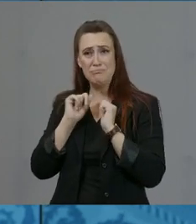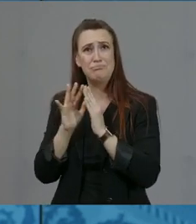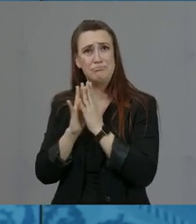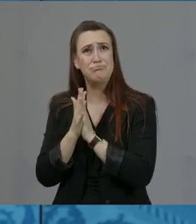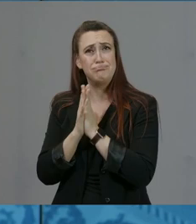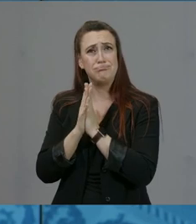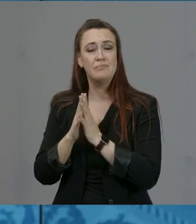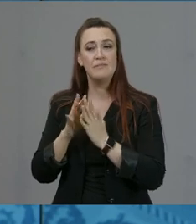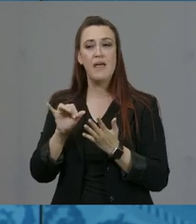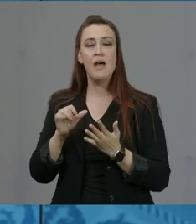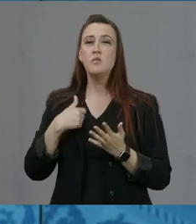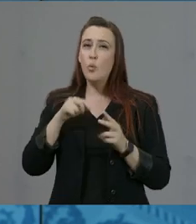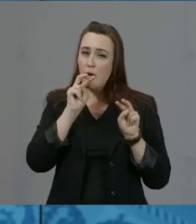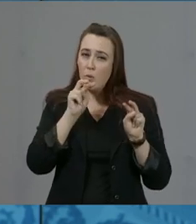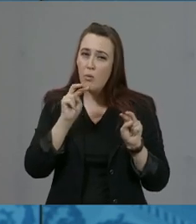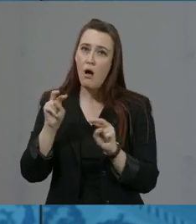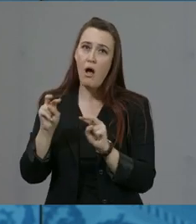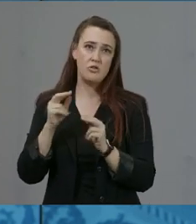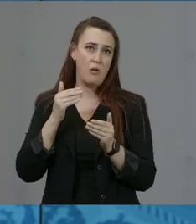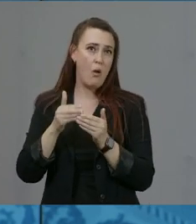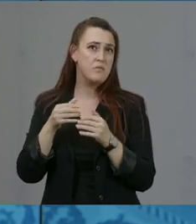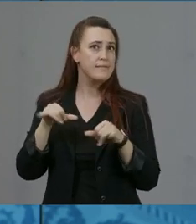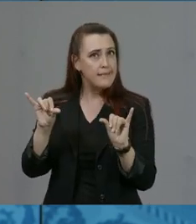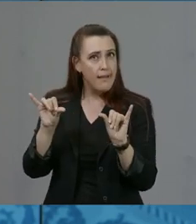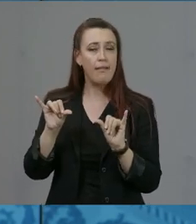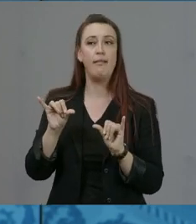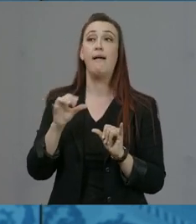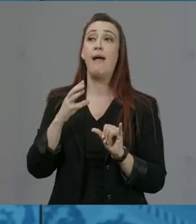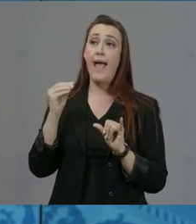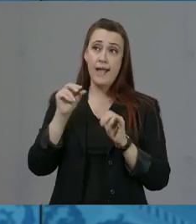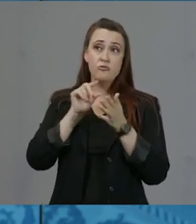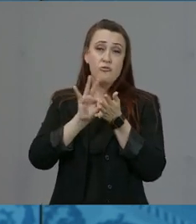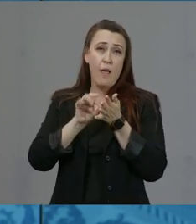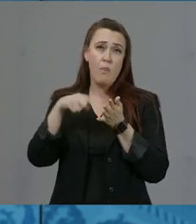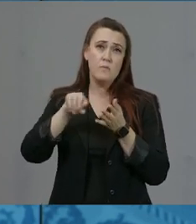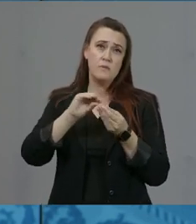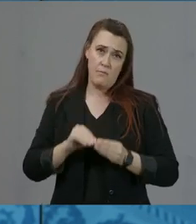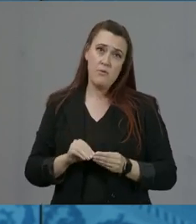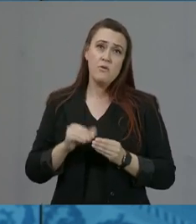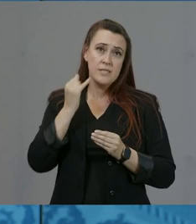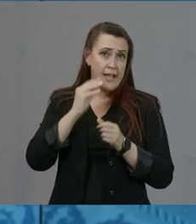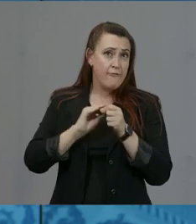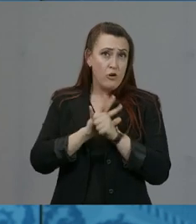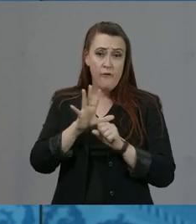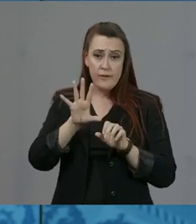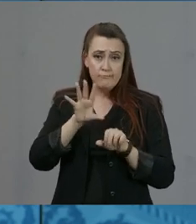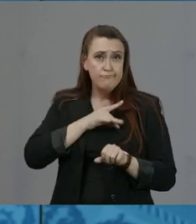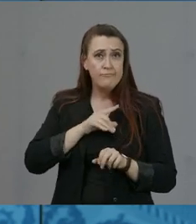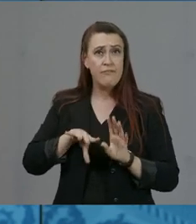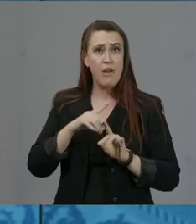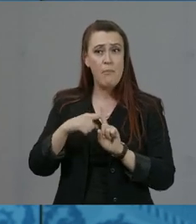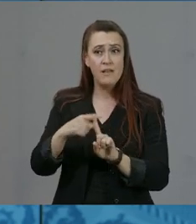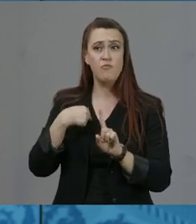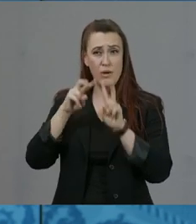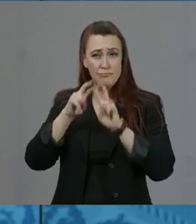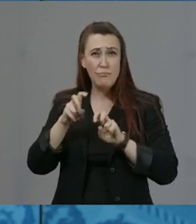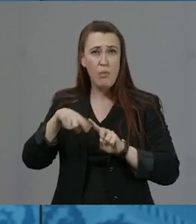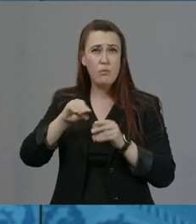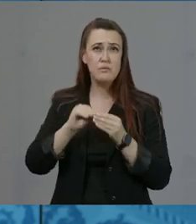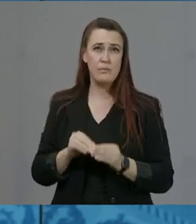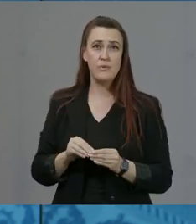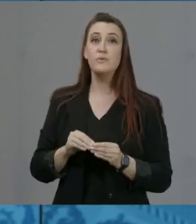closely observing the numbers around the spread of COVID-19. So that's the logic